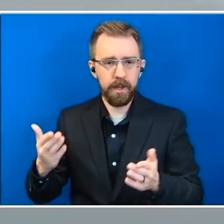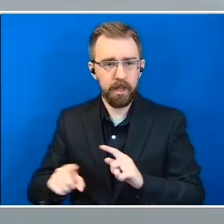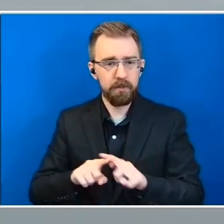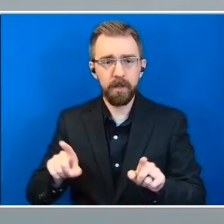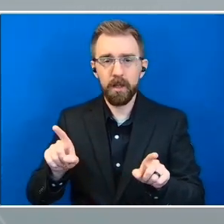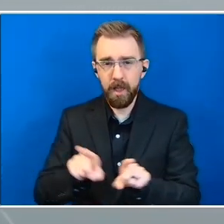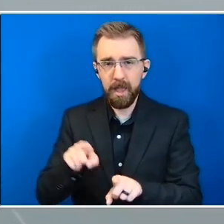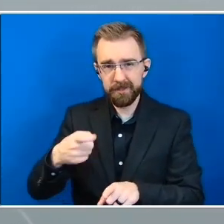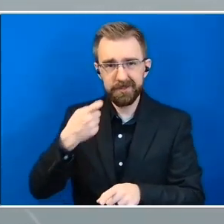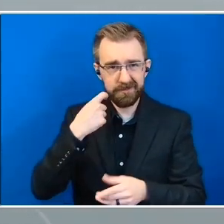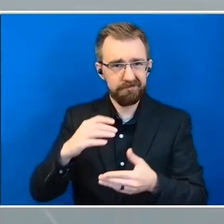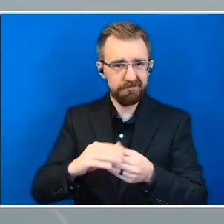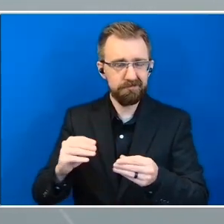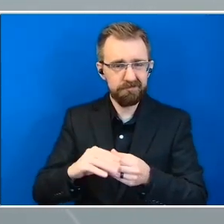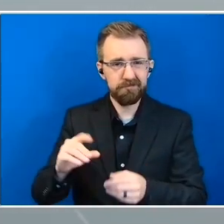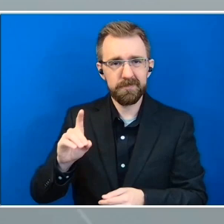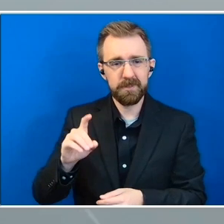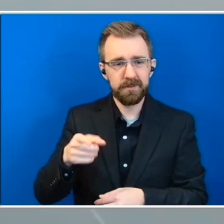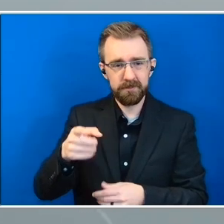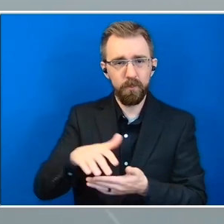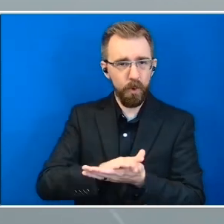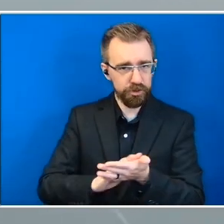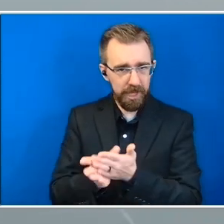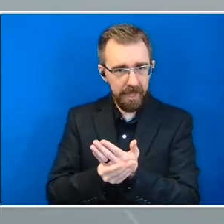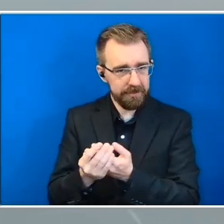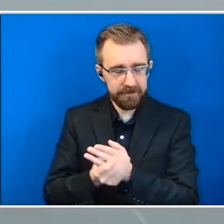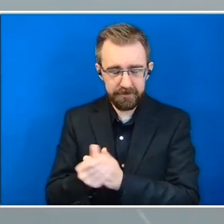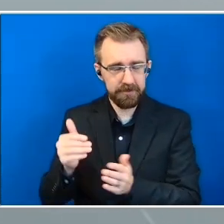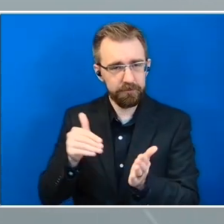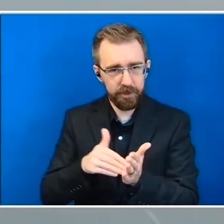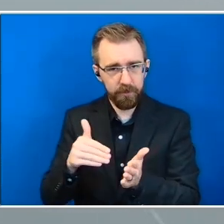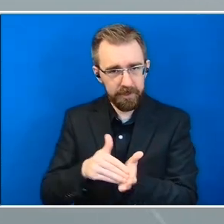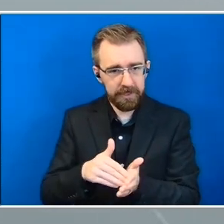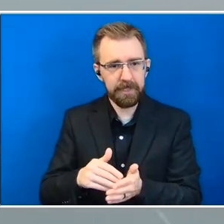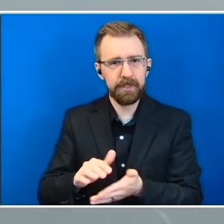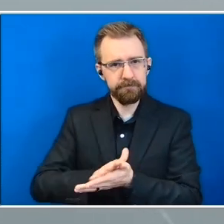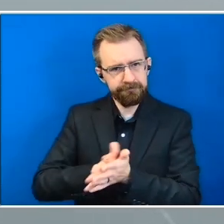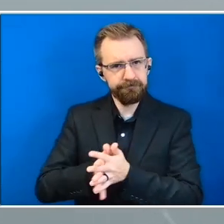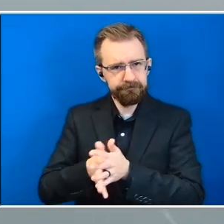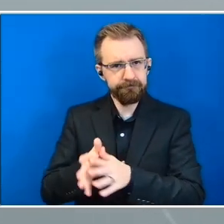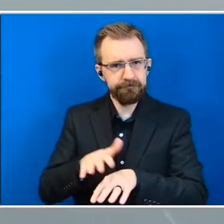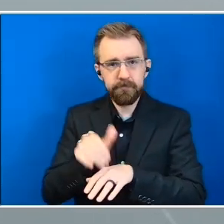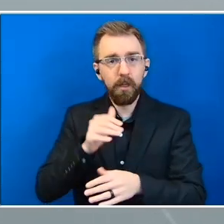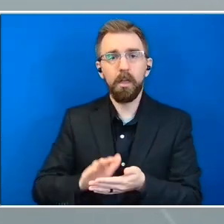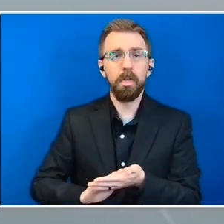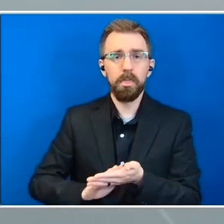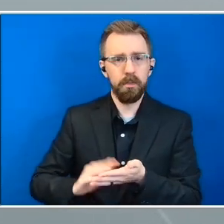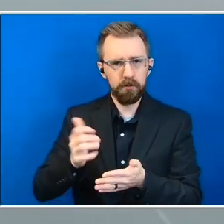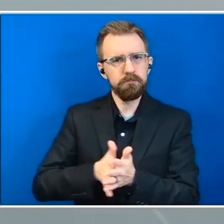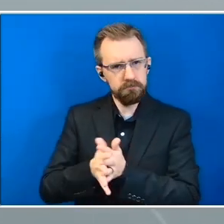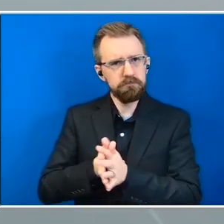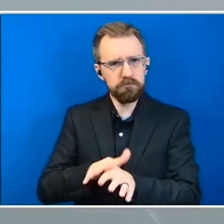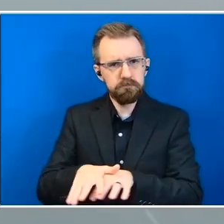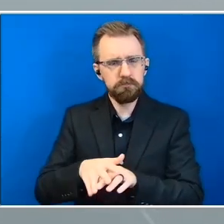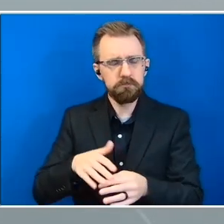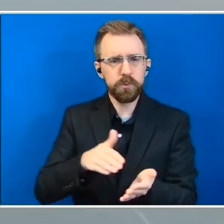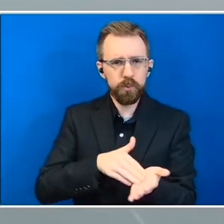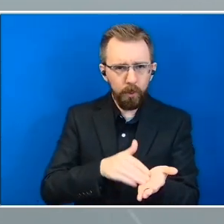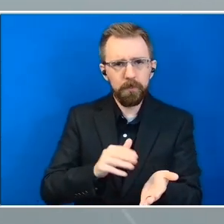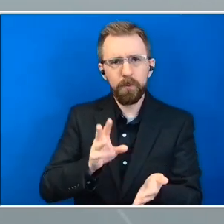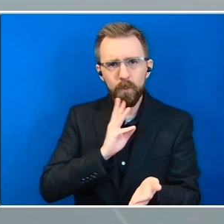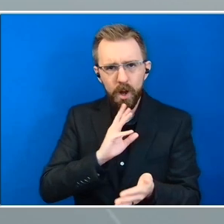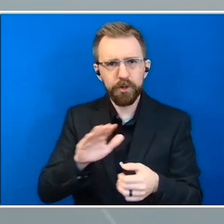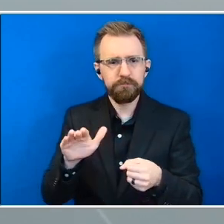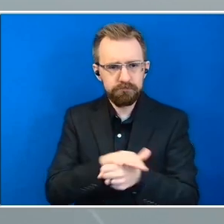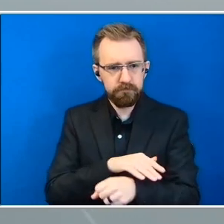says, wash your hands frequently and adequately with soap and water. So also separate your raw